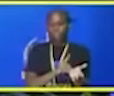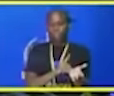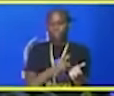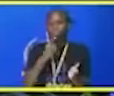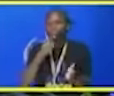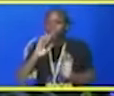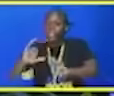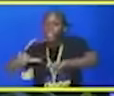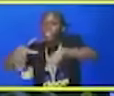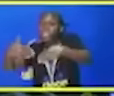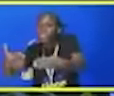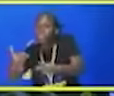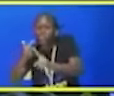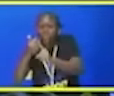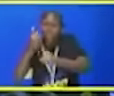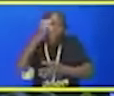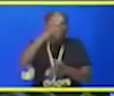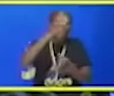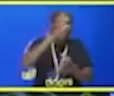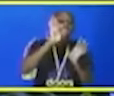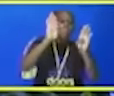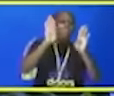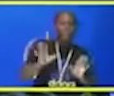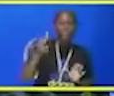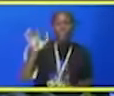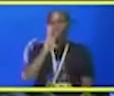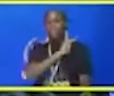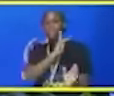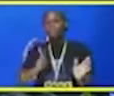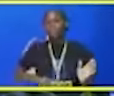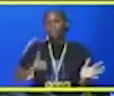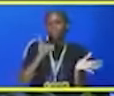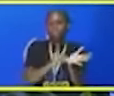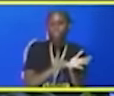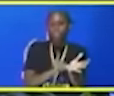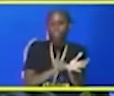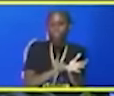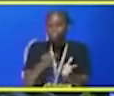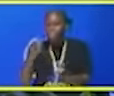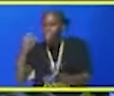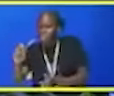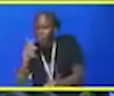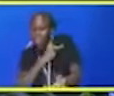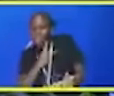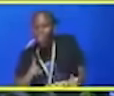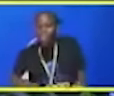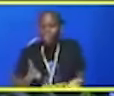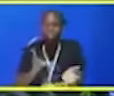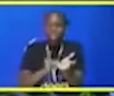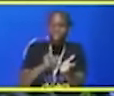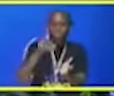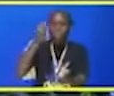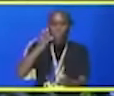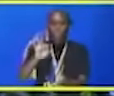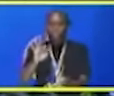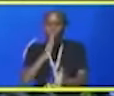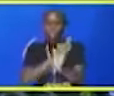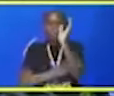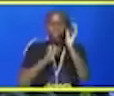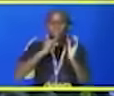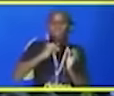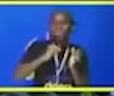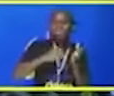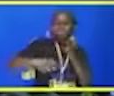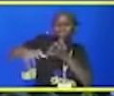you. Ladies and gentlemen, please look up. Let me have your attention now. The kingdom of God is a compendium of infinite